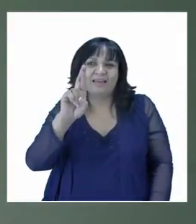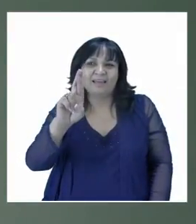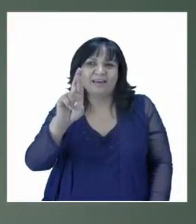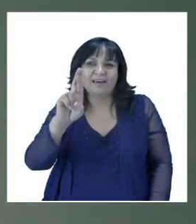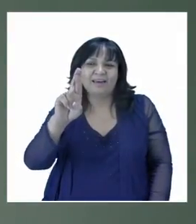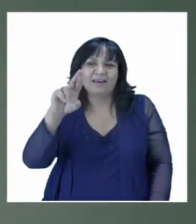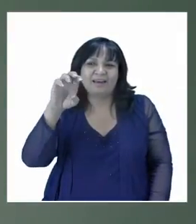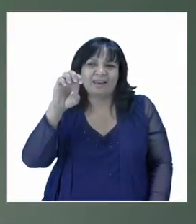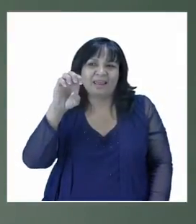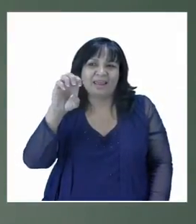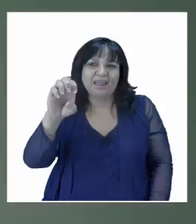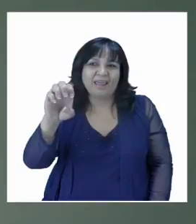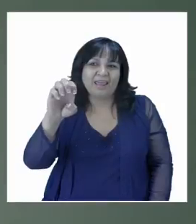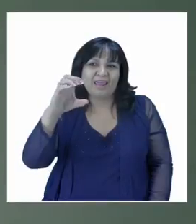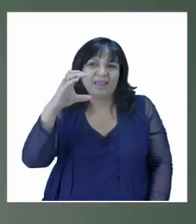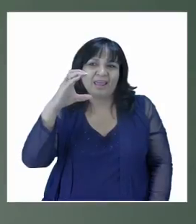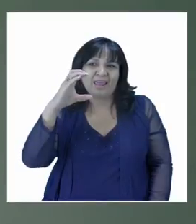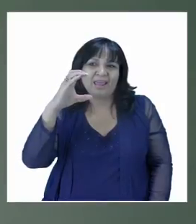rectangle.